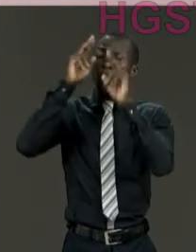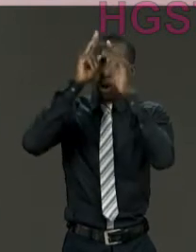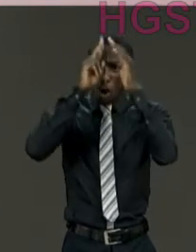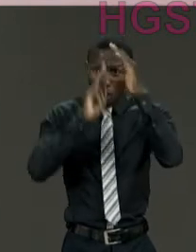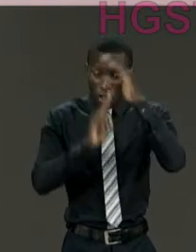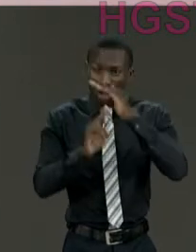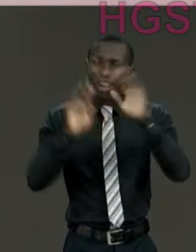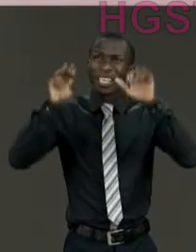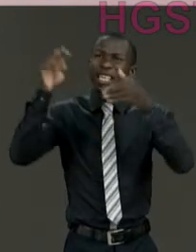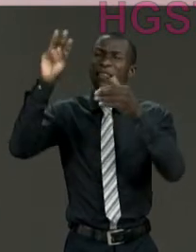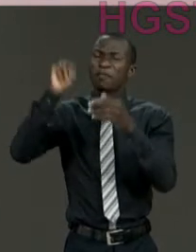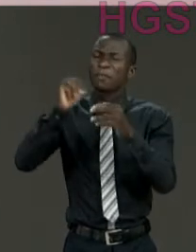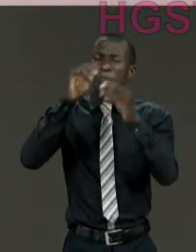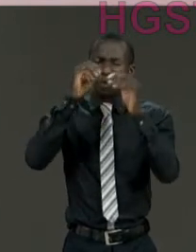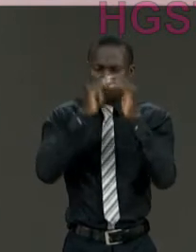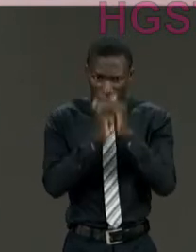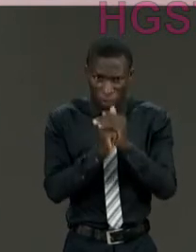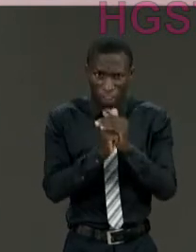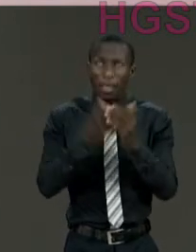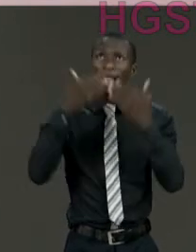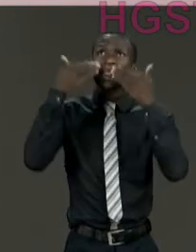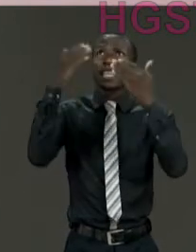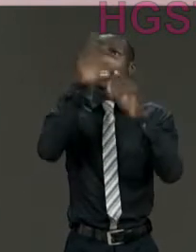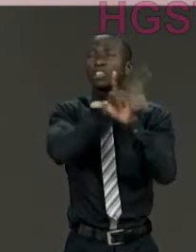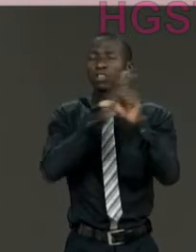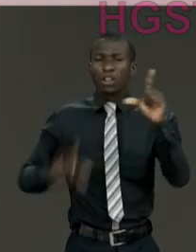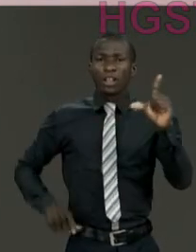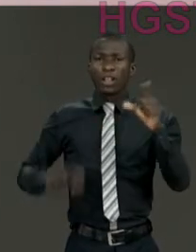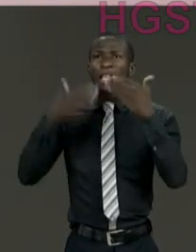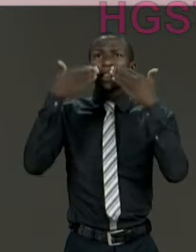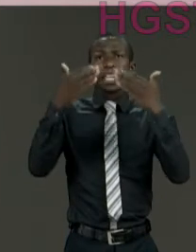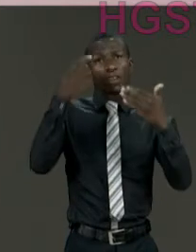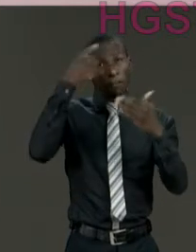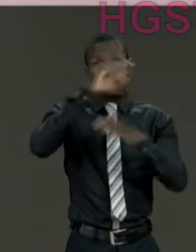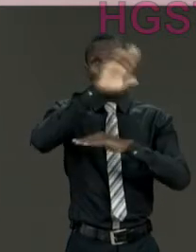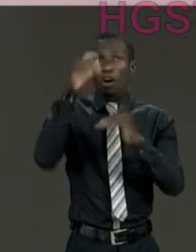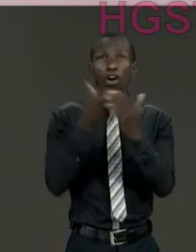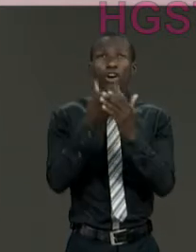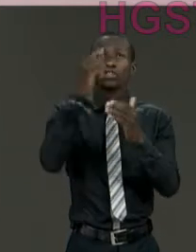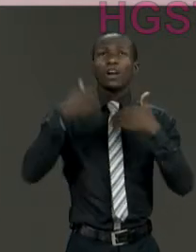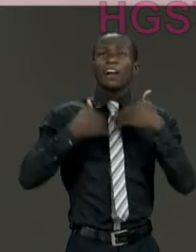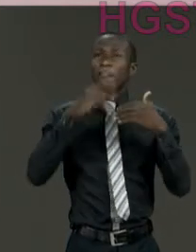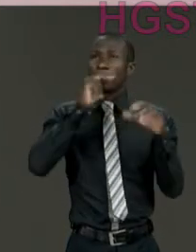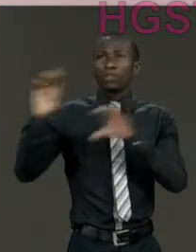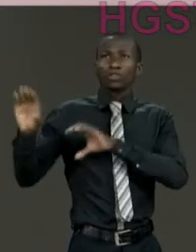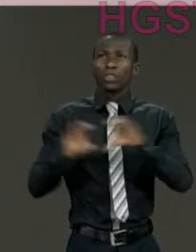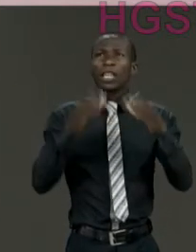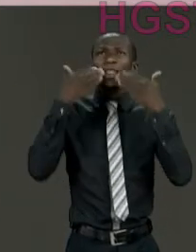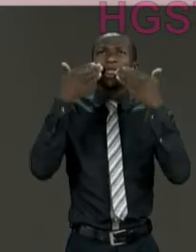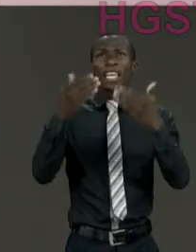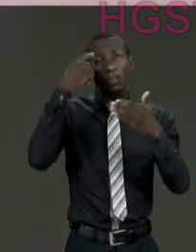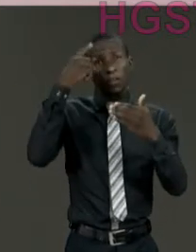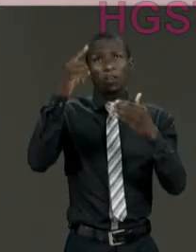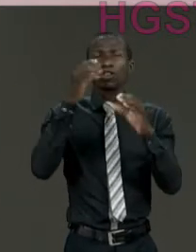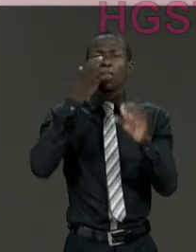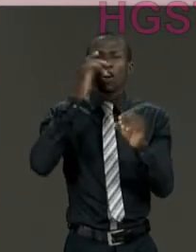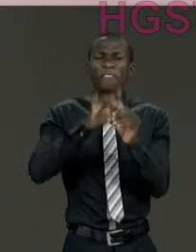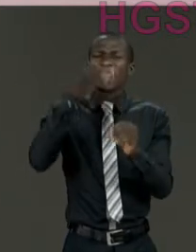bless Your name. Thank You for what You have been doing. Thank You for Your covenant of protection, Your covenant of